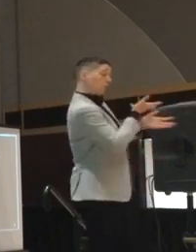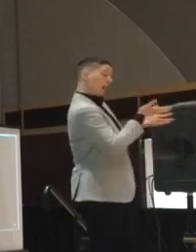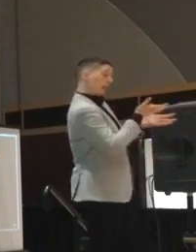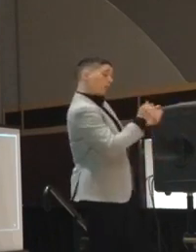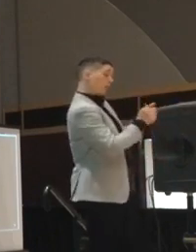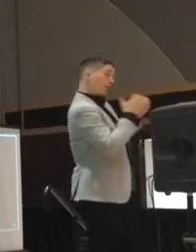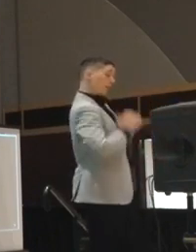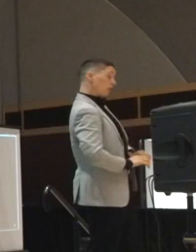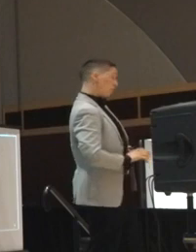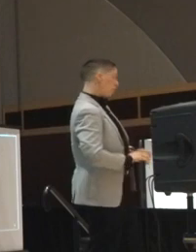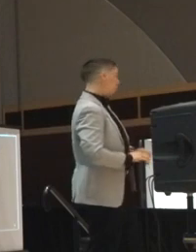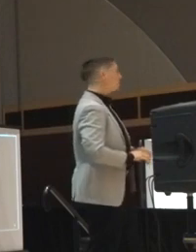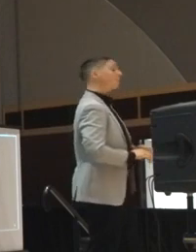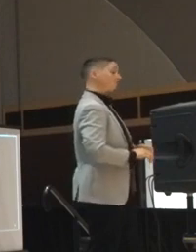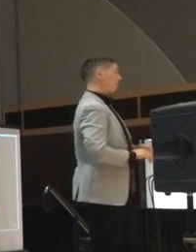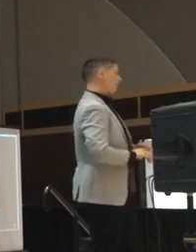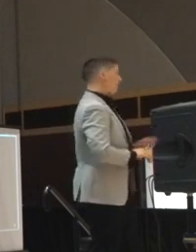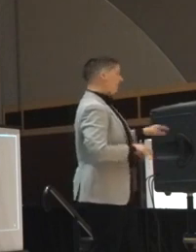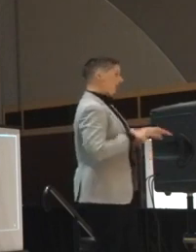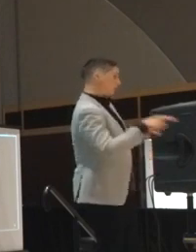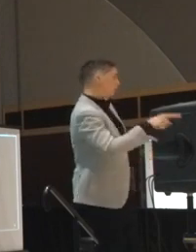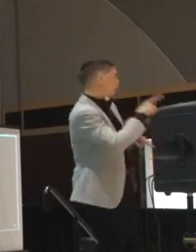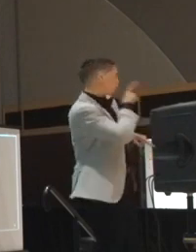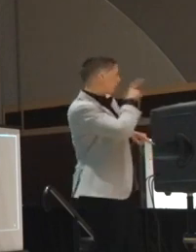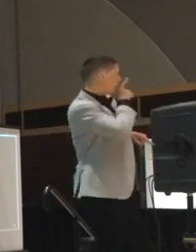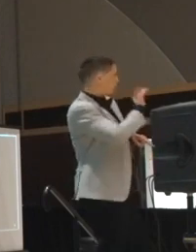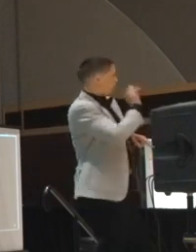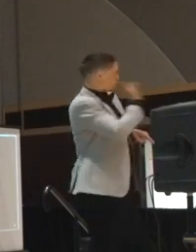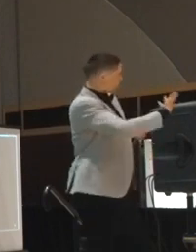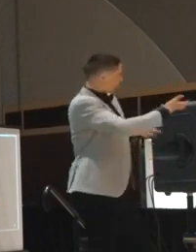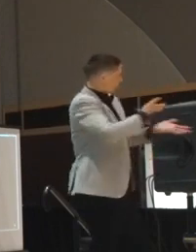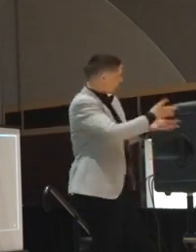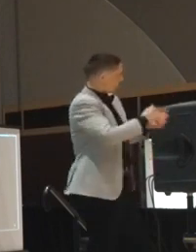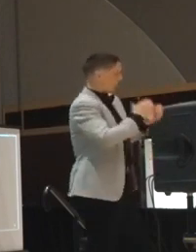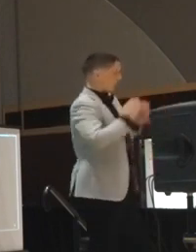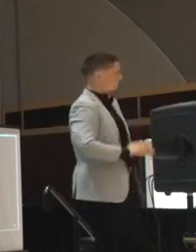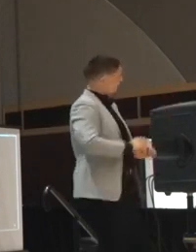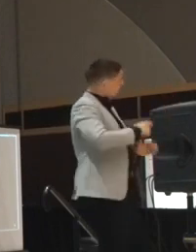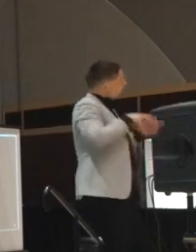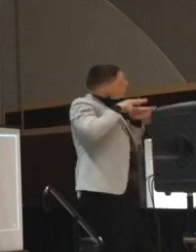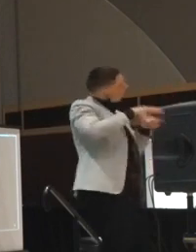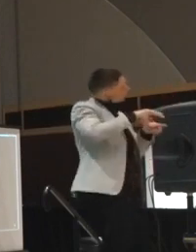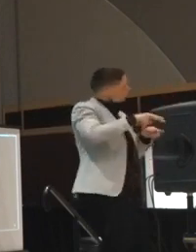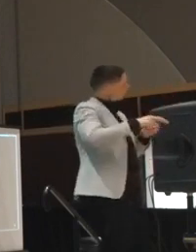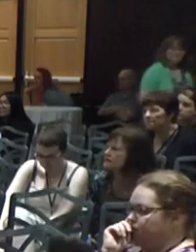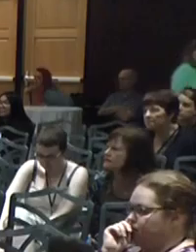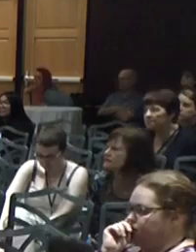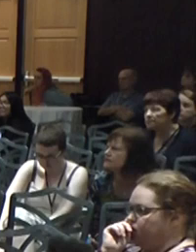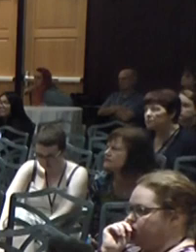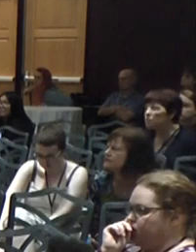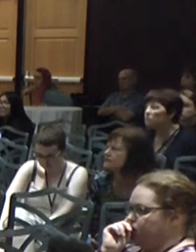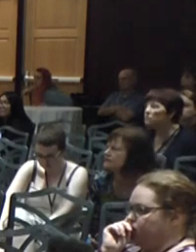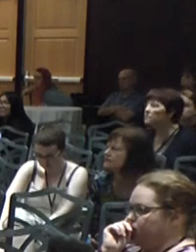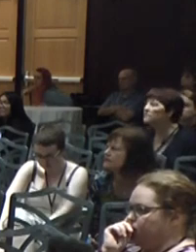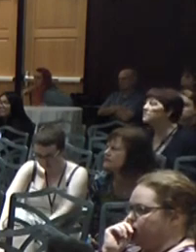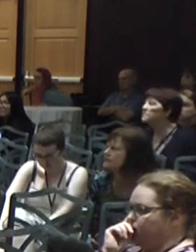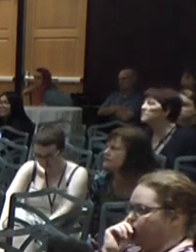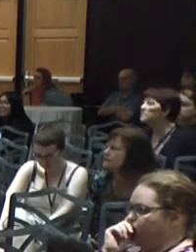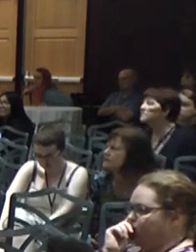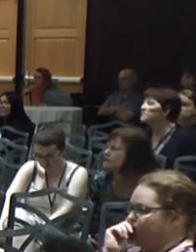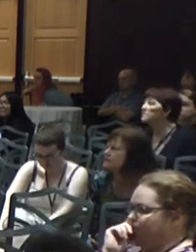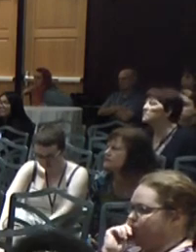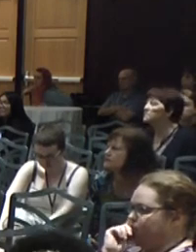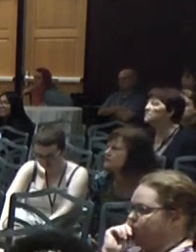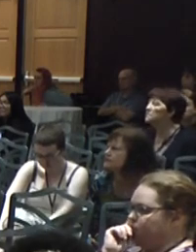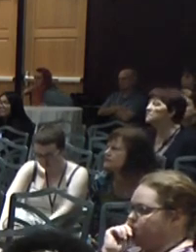Don't say you're too aggressive with customers, because that's vagueness. or you know, watch a certain